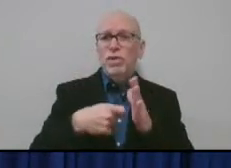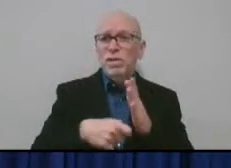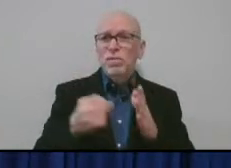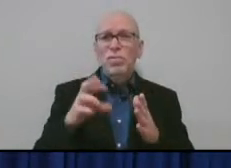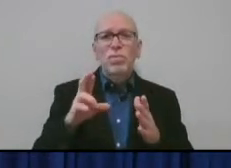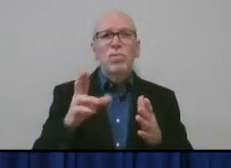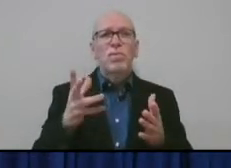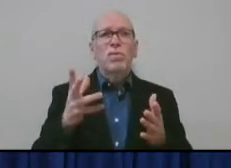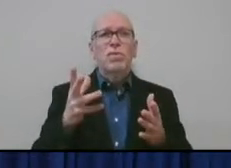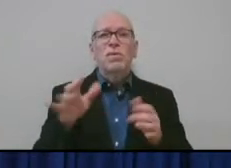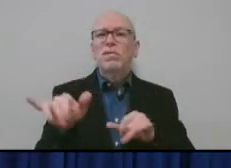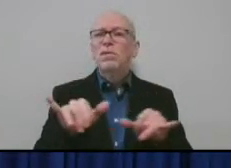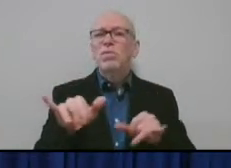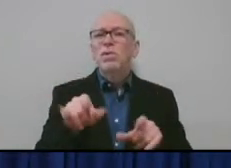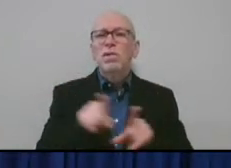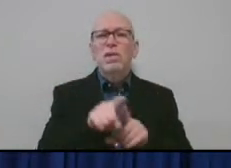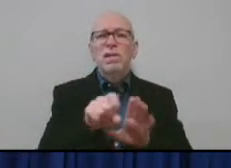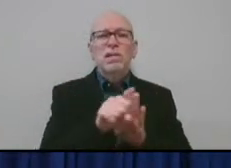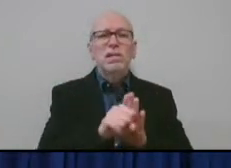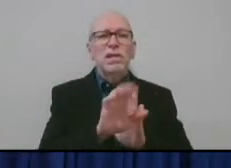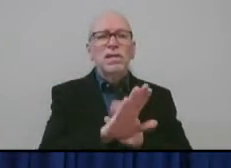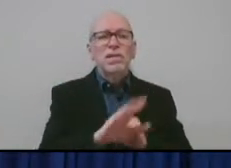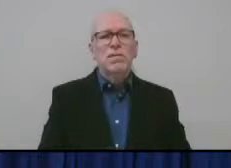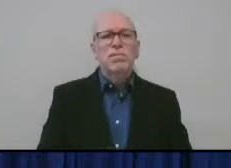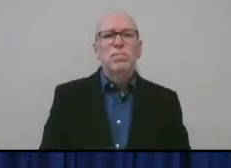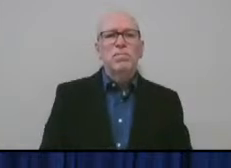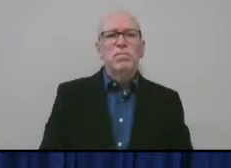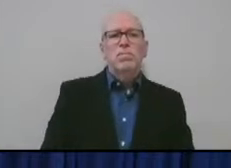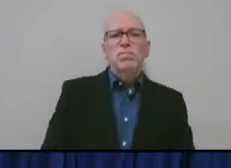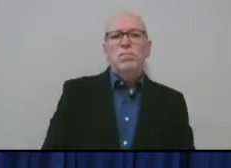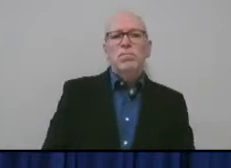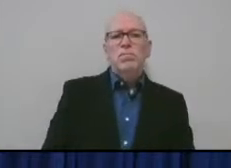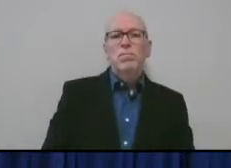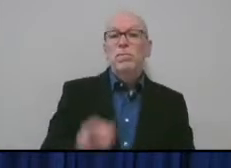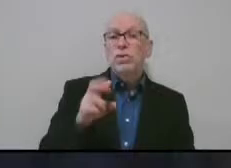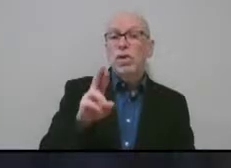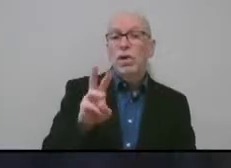will it be similar to how it works at the state sites? Dr. Weaver.